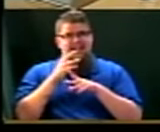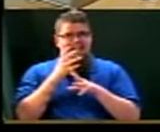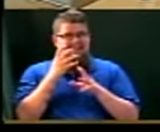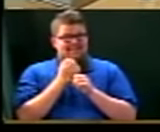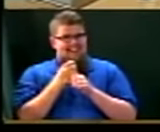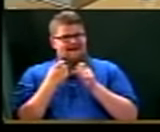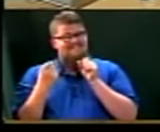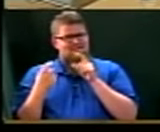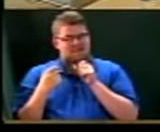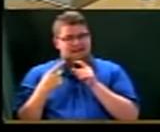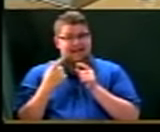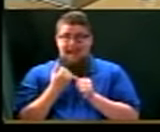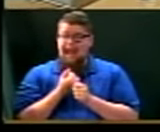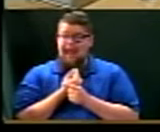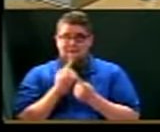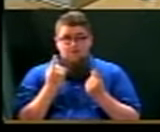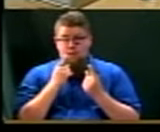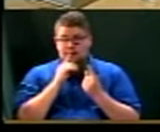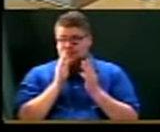Everyone was asked.